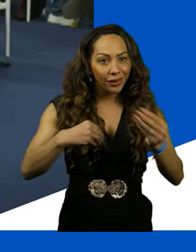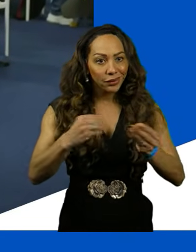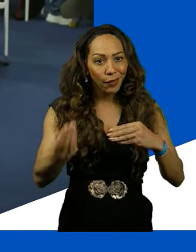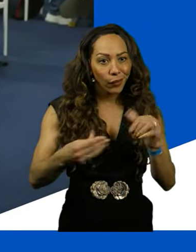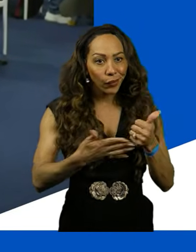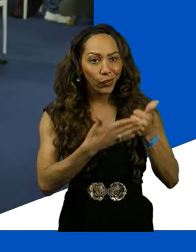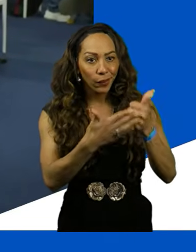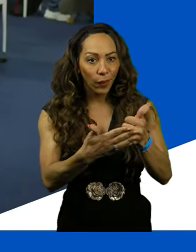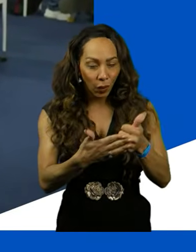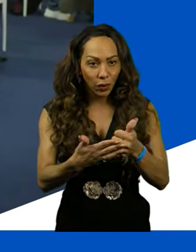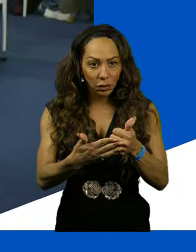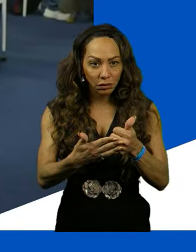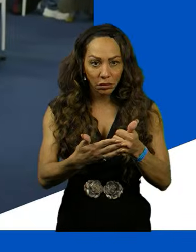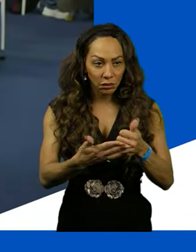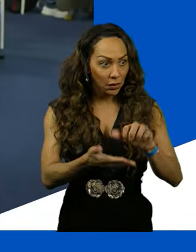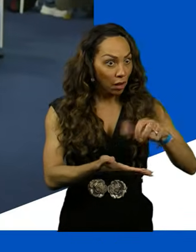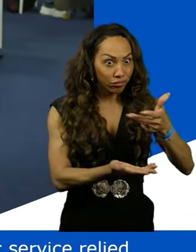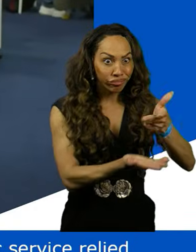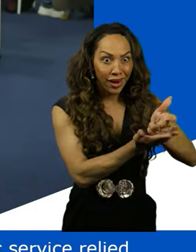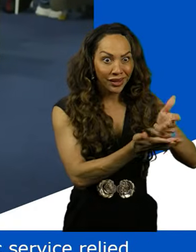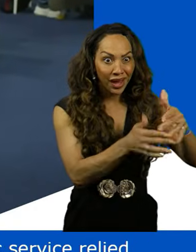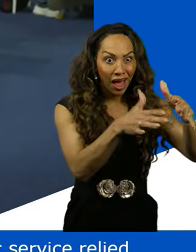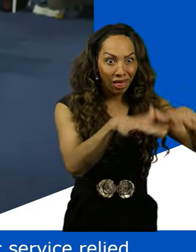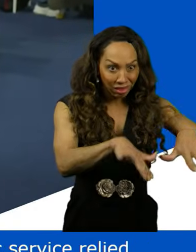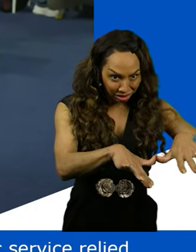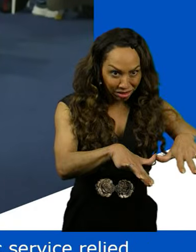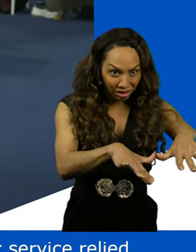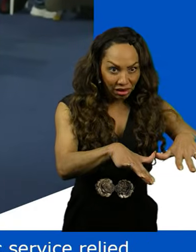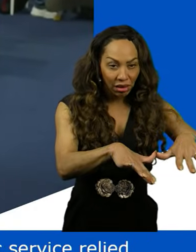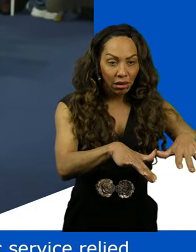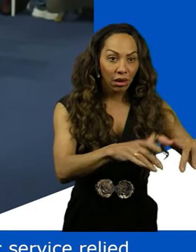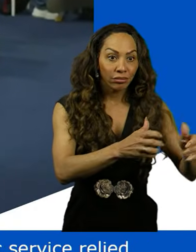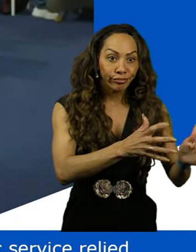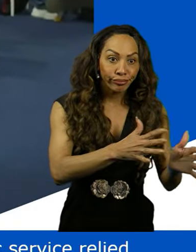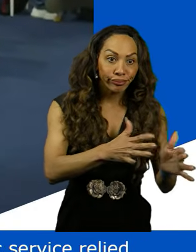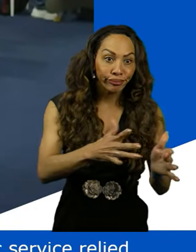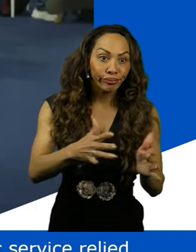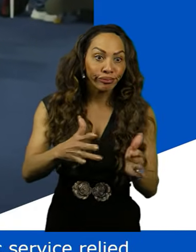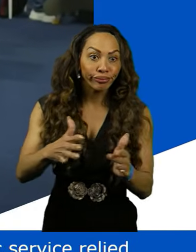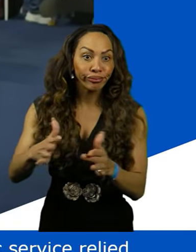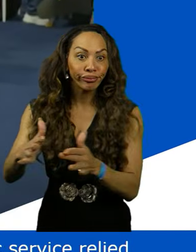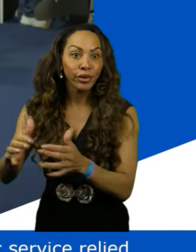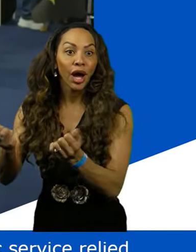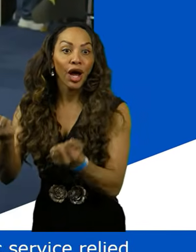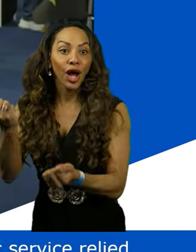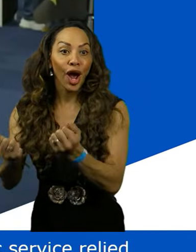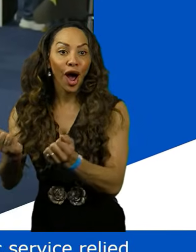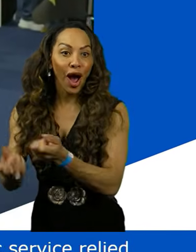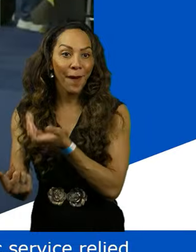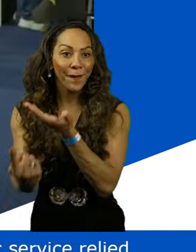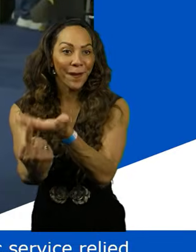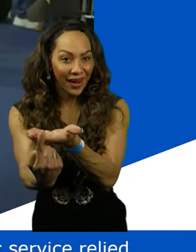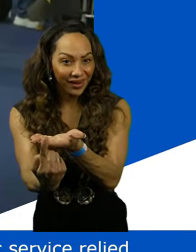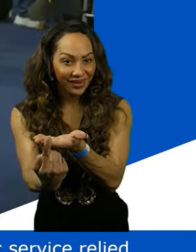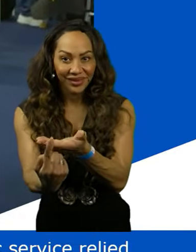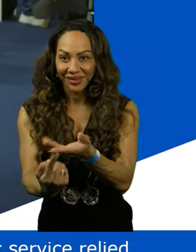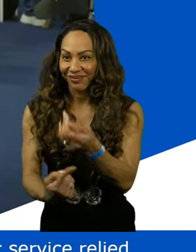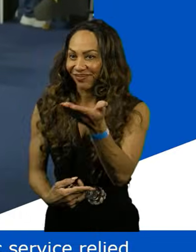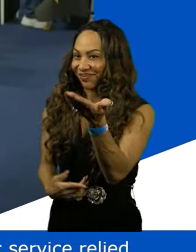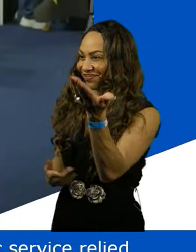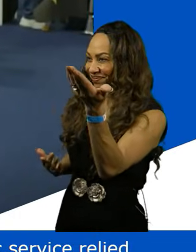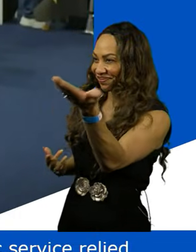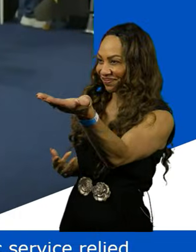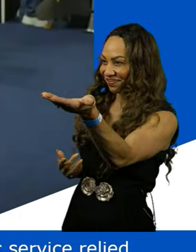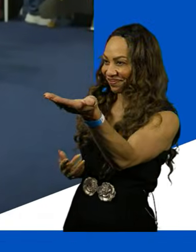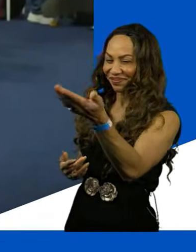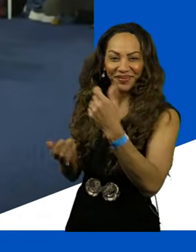breakdown all the way until them getting back into the Absolutely. car. Appreciate that, Sean. Lastly, we've got the lovely RAC van in all its glory in